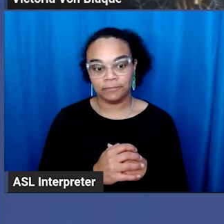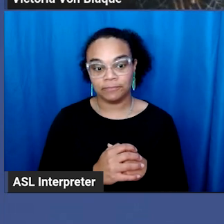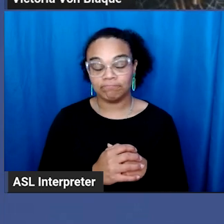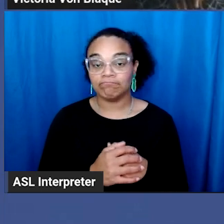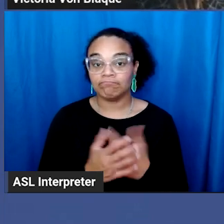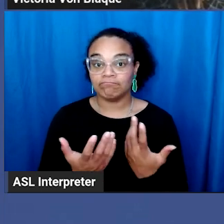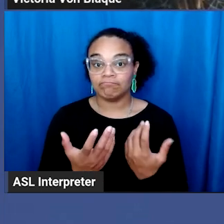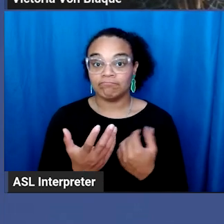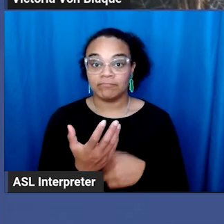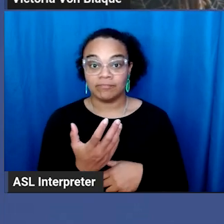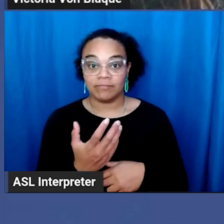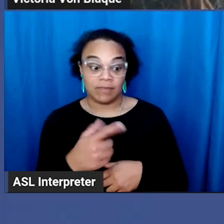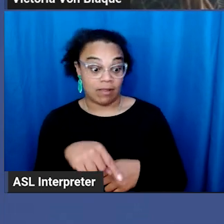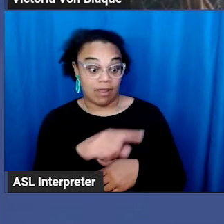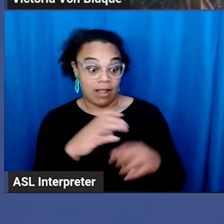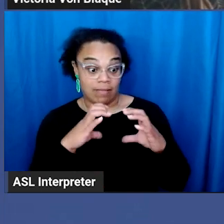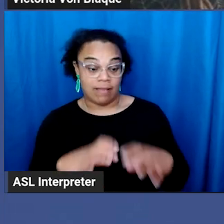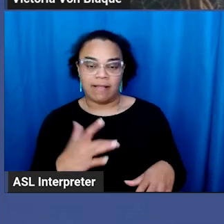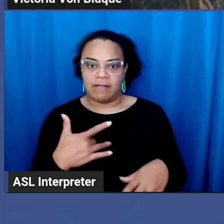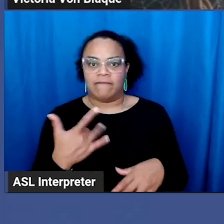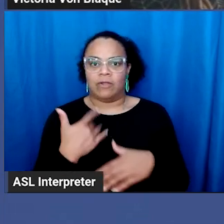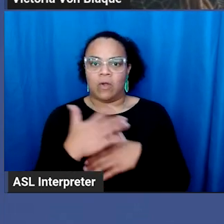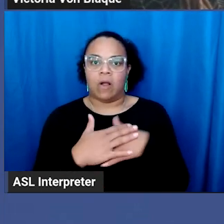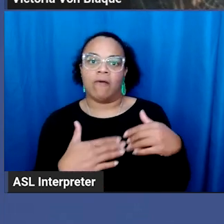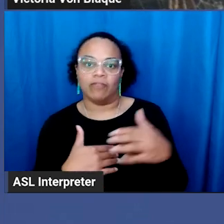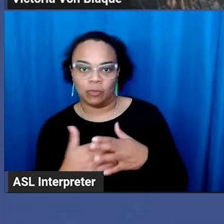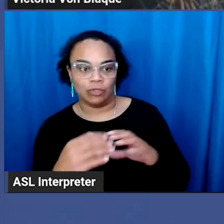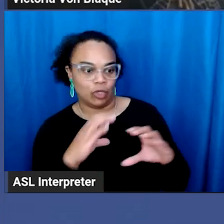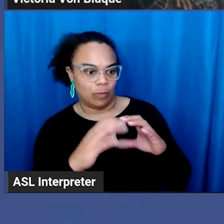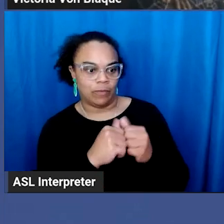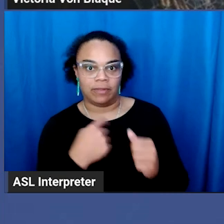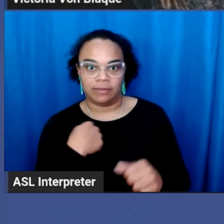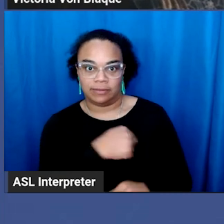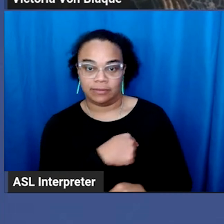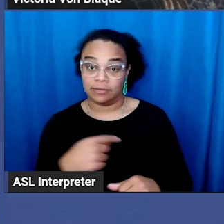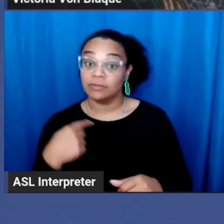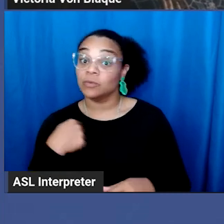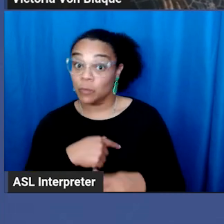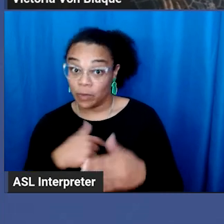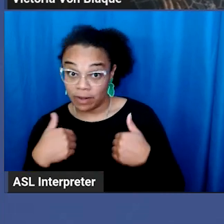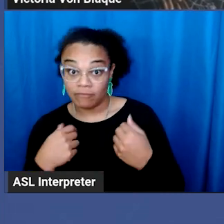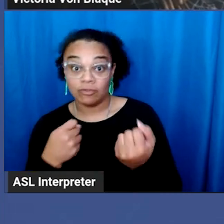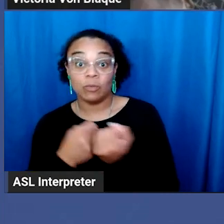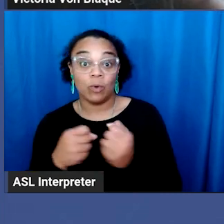they feel comfortable talking to us. We have support groups.